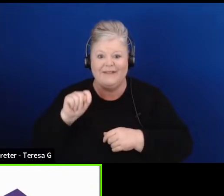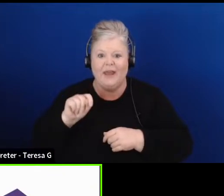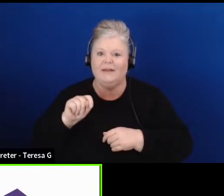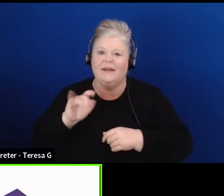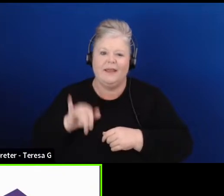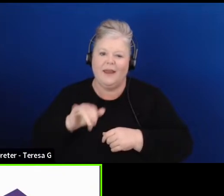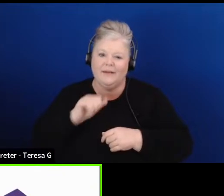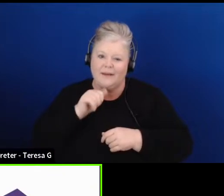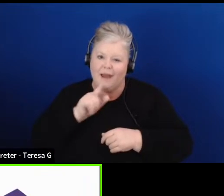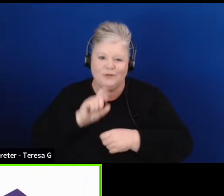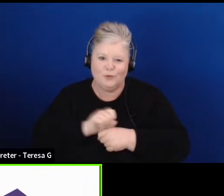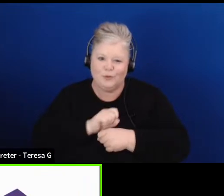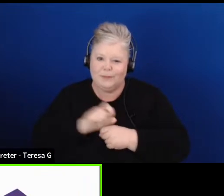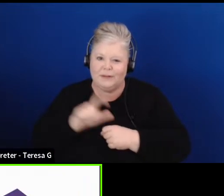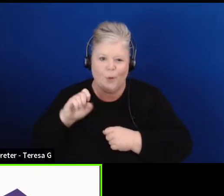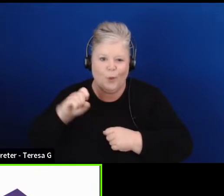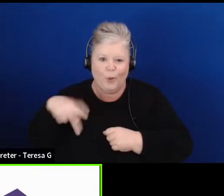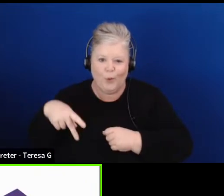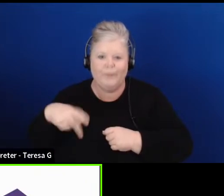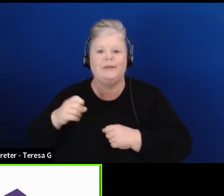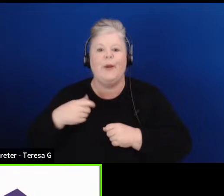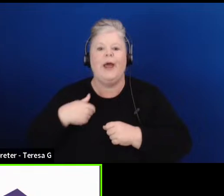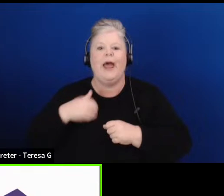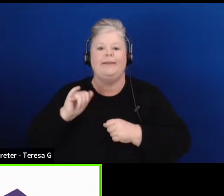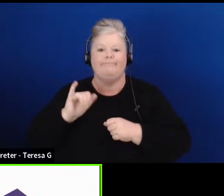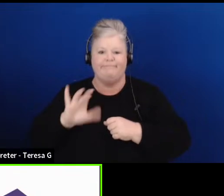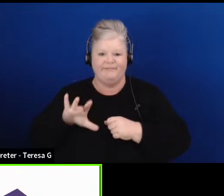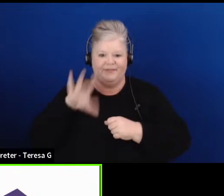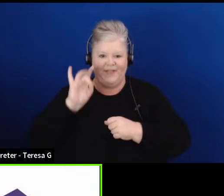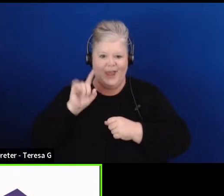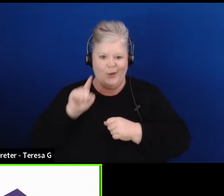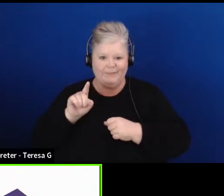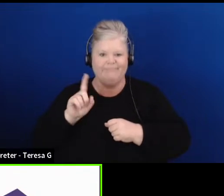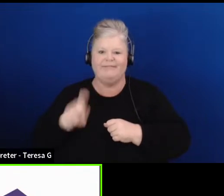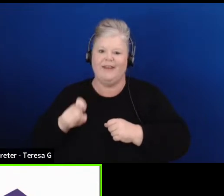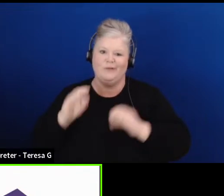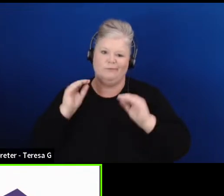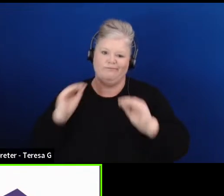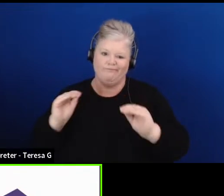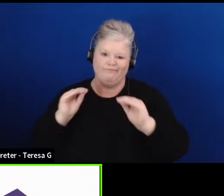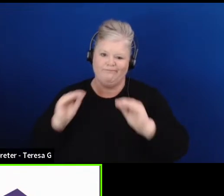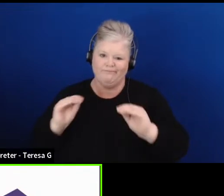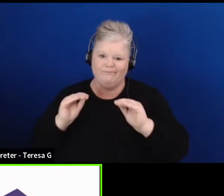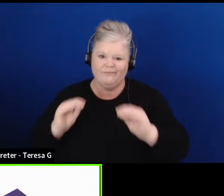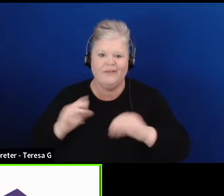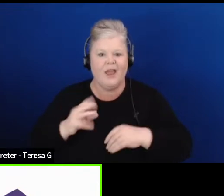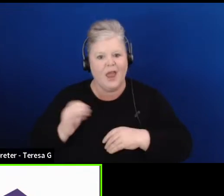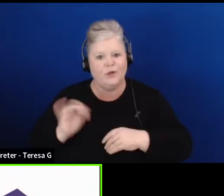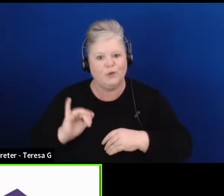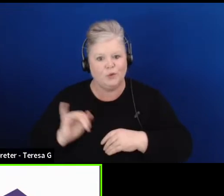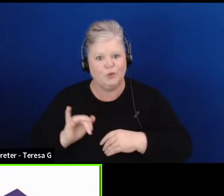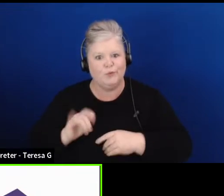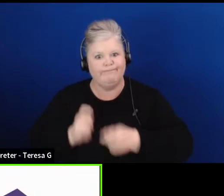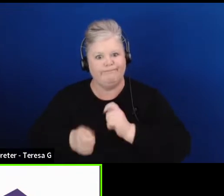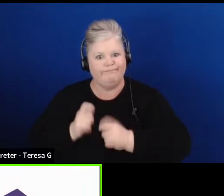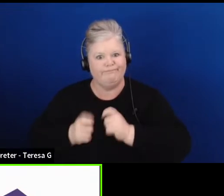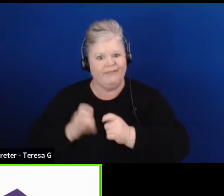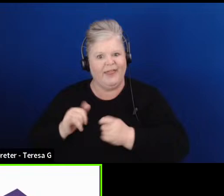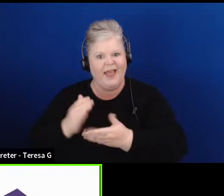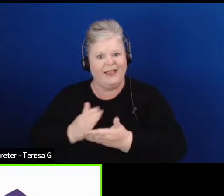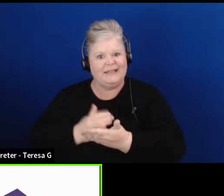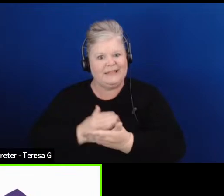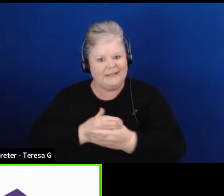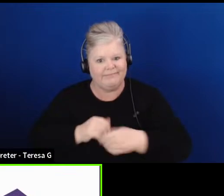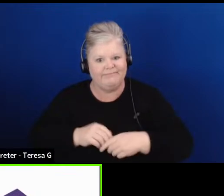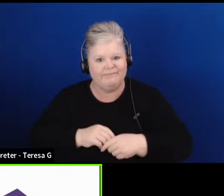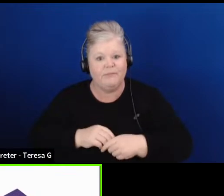those things, it's an opportunity to educate, but also to correct the listing. So what we're going to do with our website